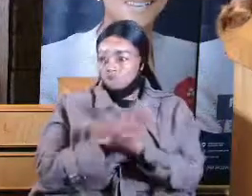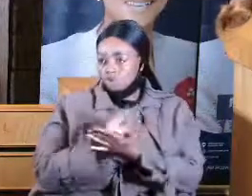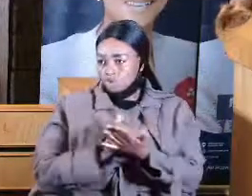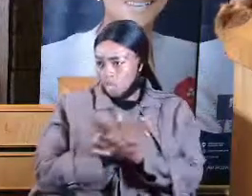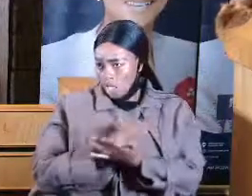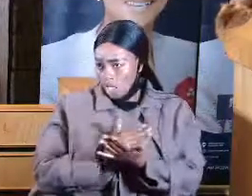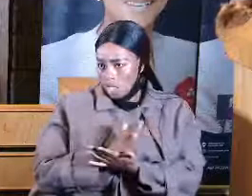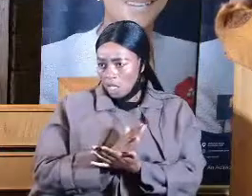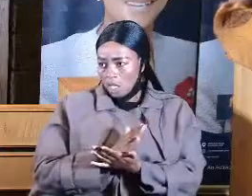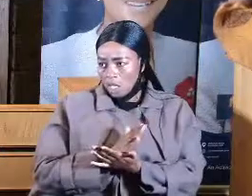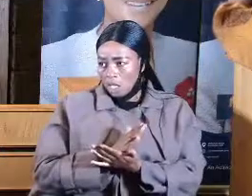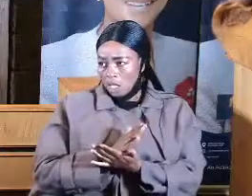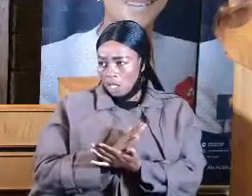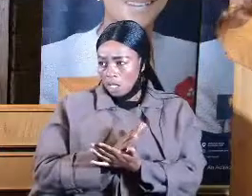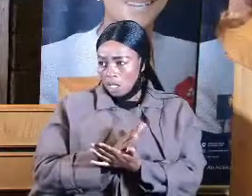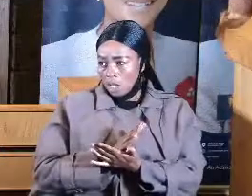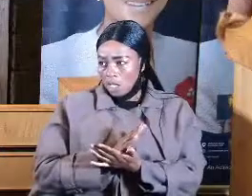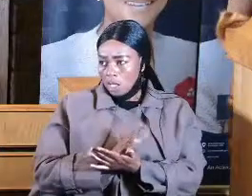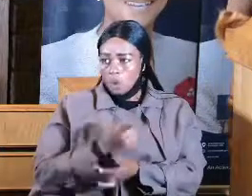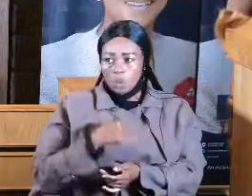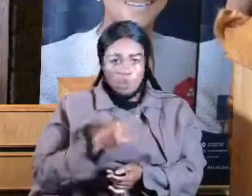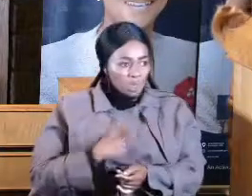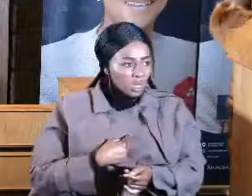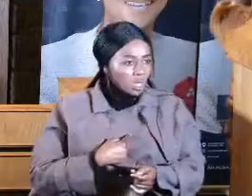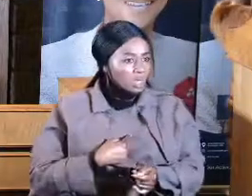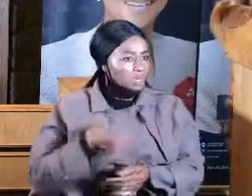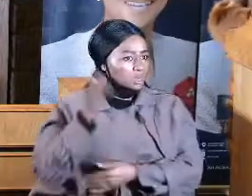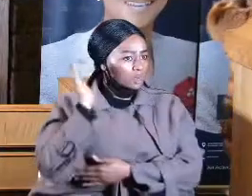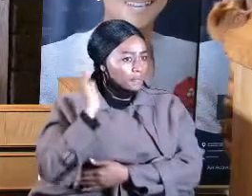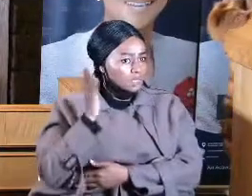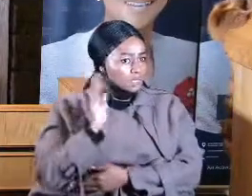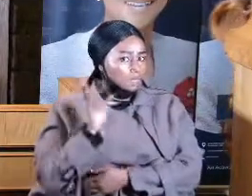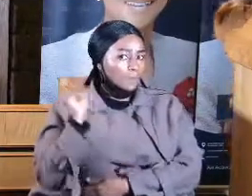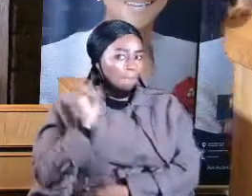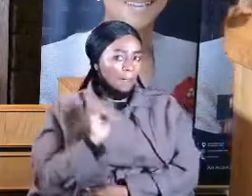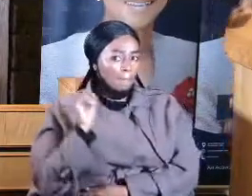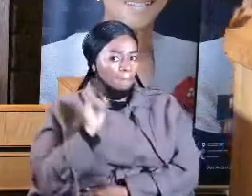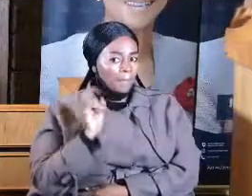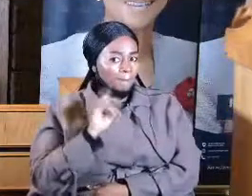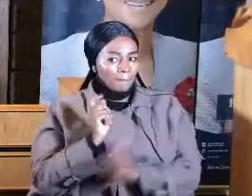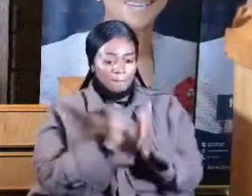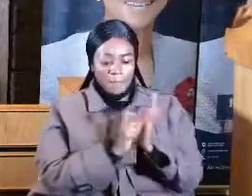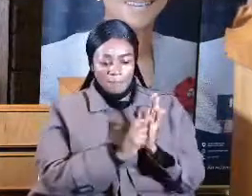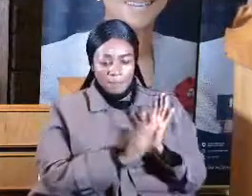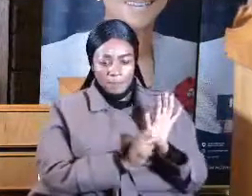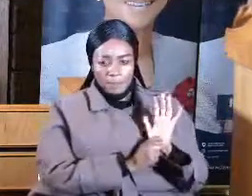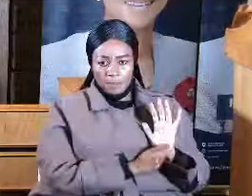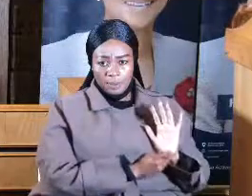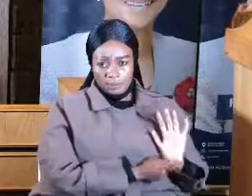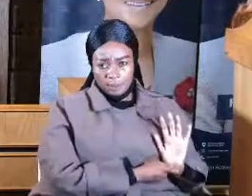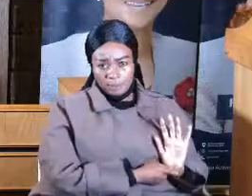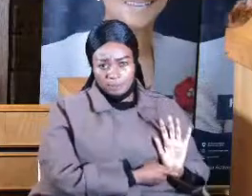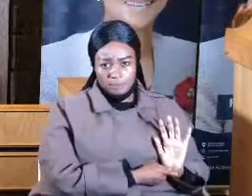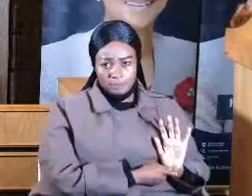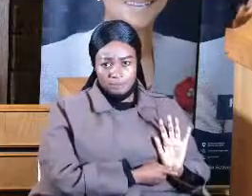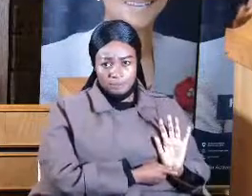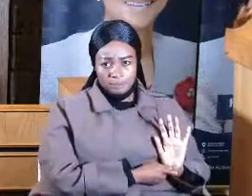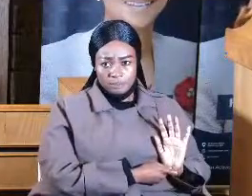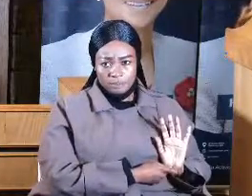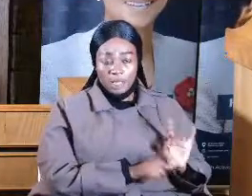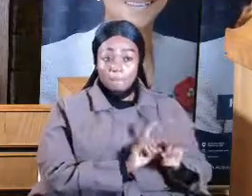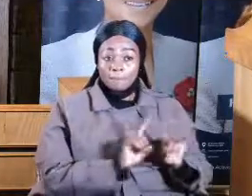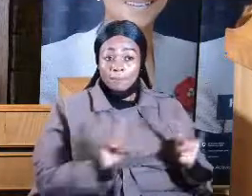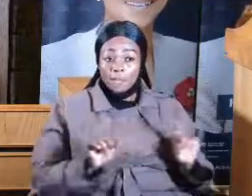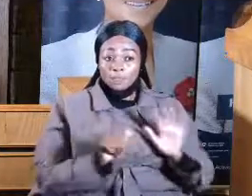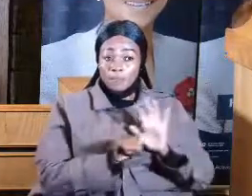We have been getting speeches, we have been writing papers, but what will speak the